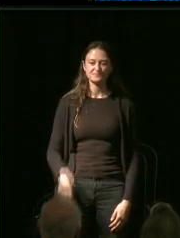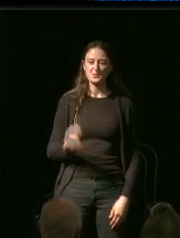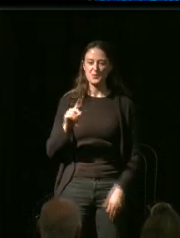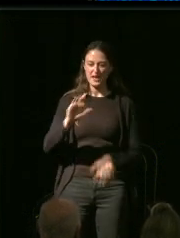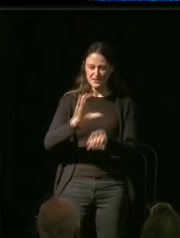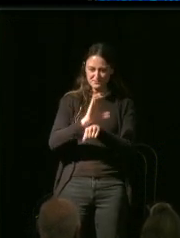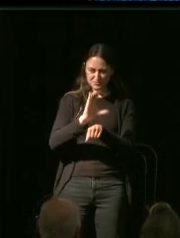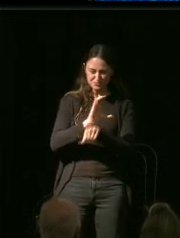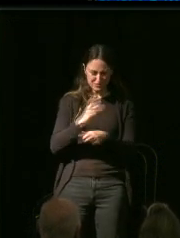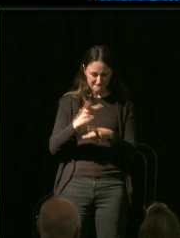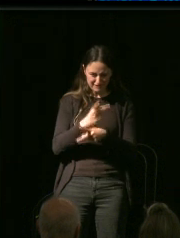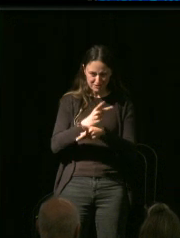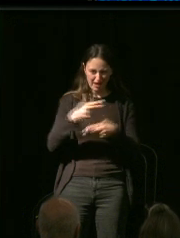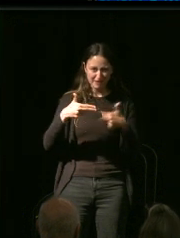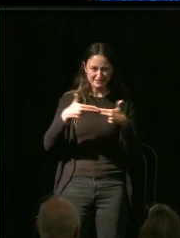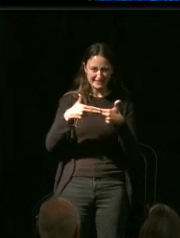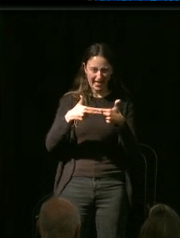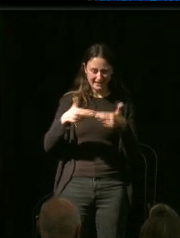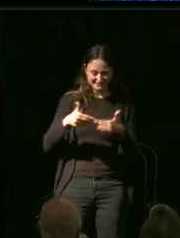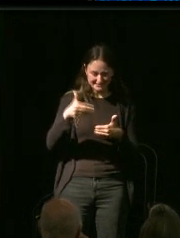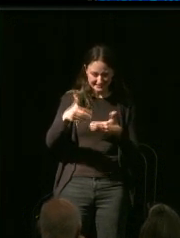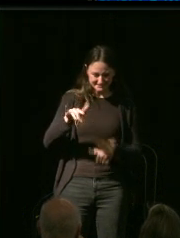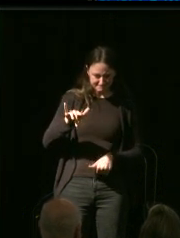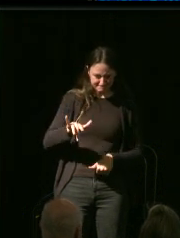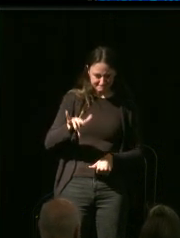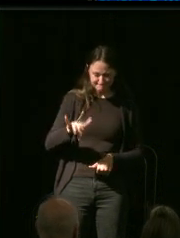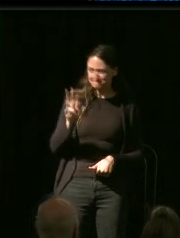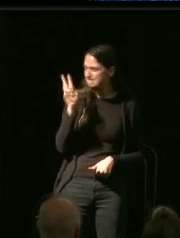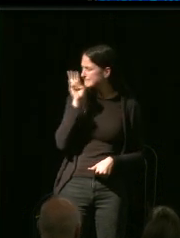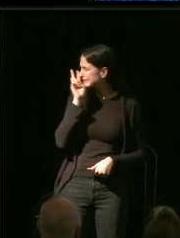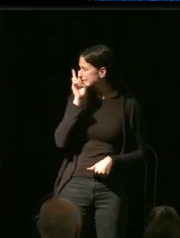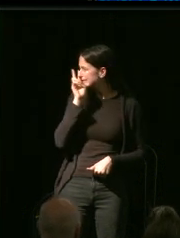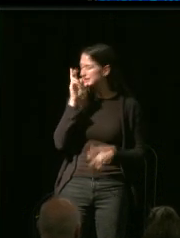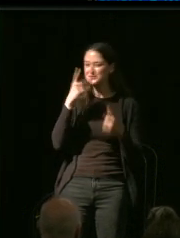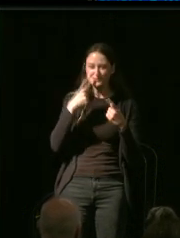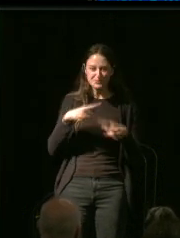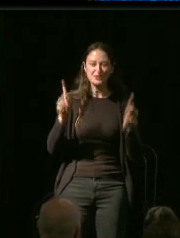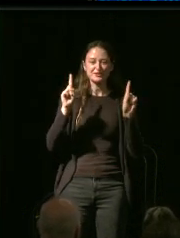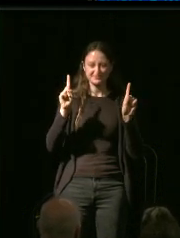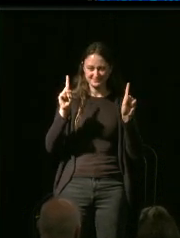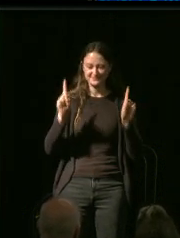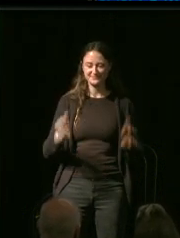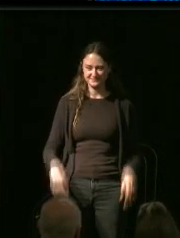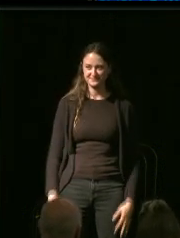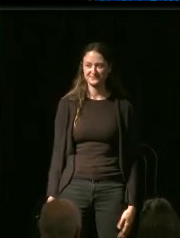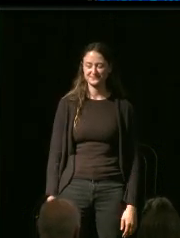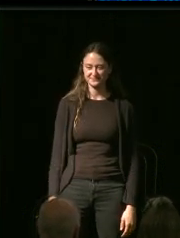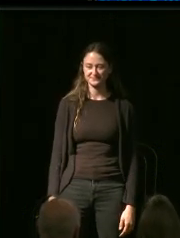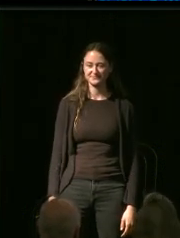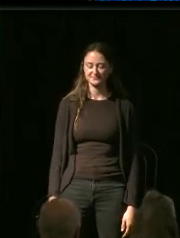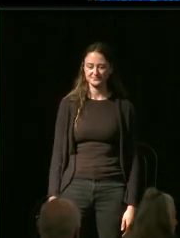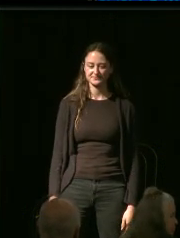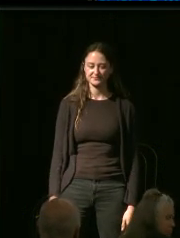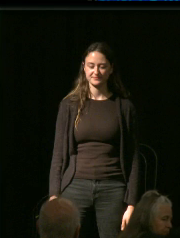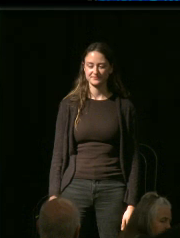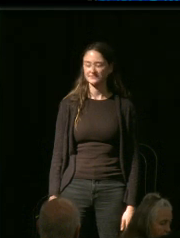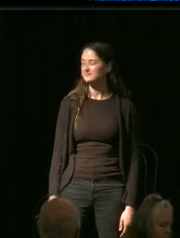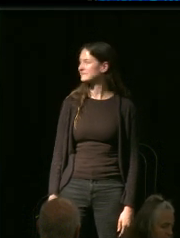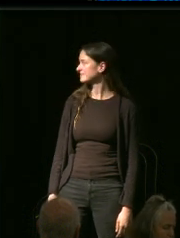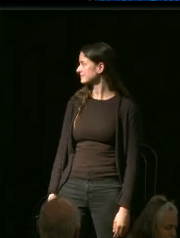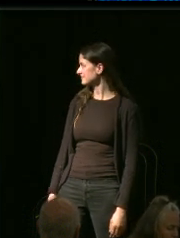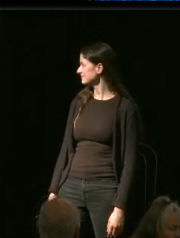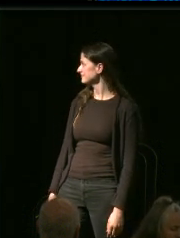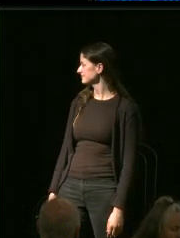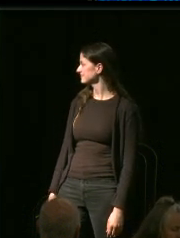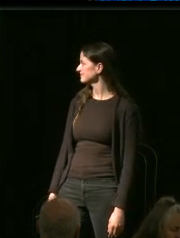Oh, there it is. Is this it? Yeah. So these questions were